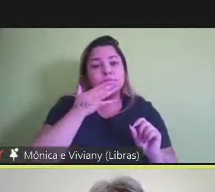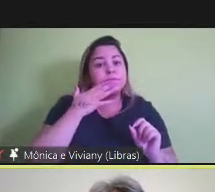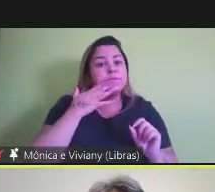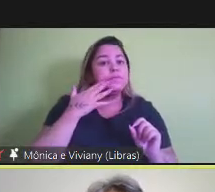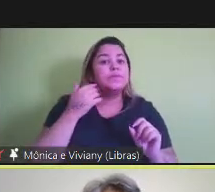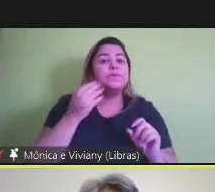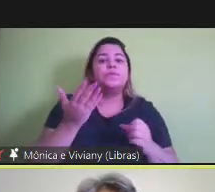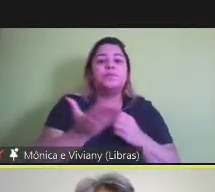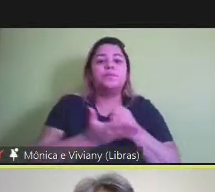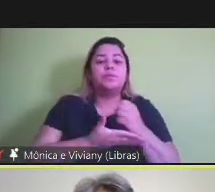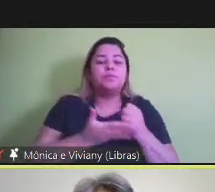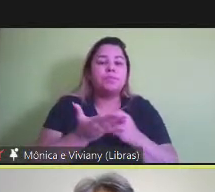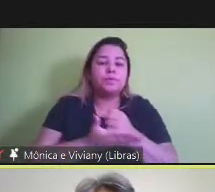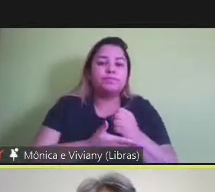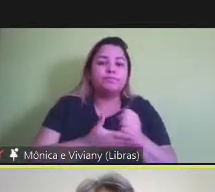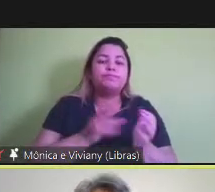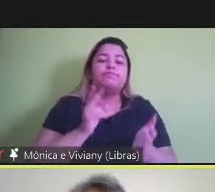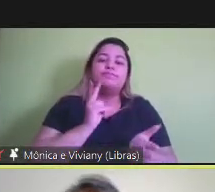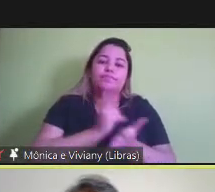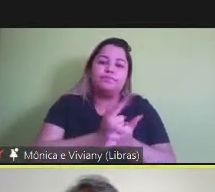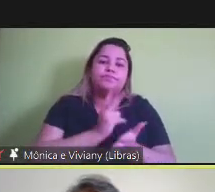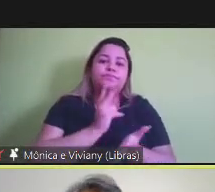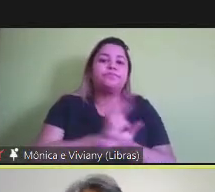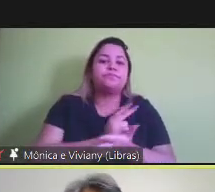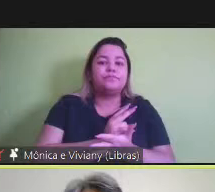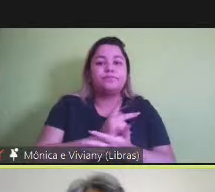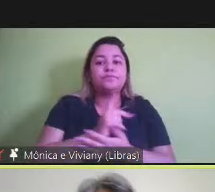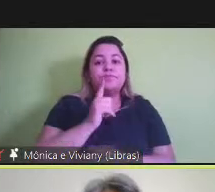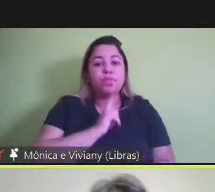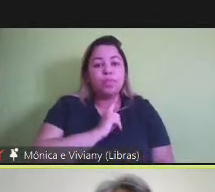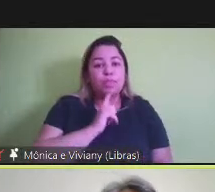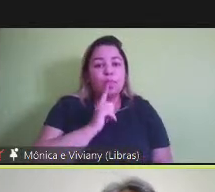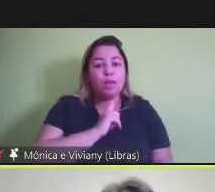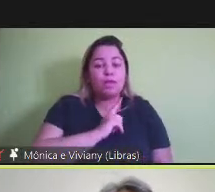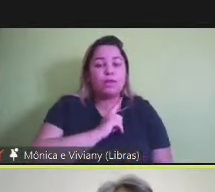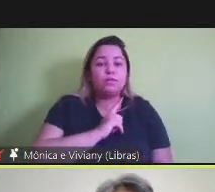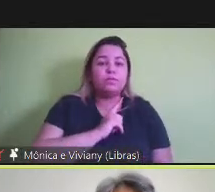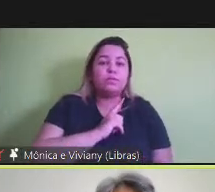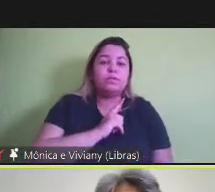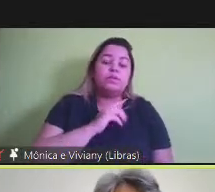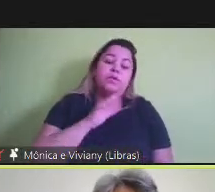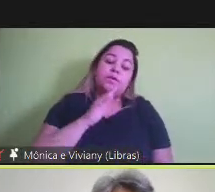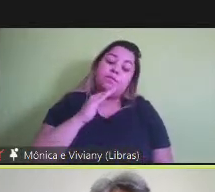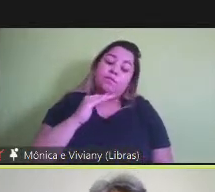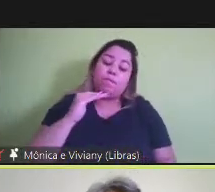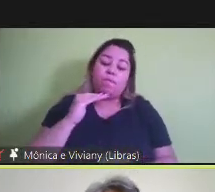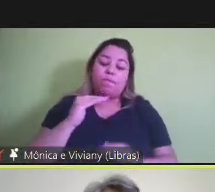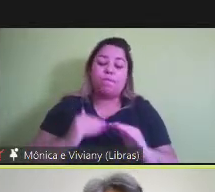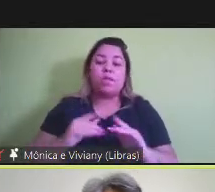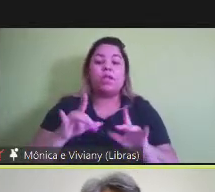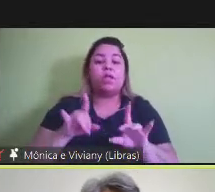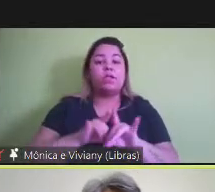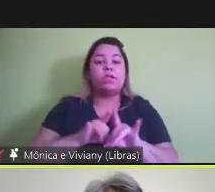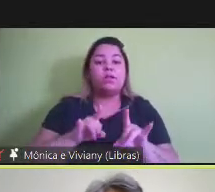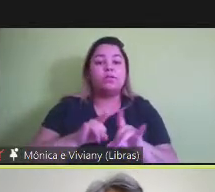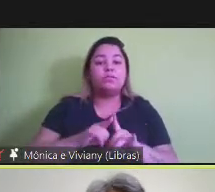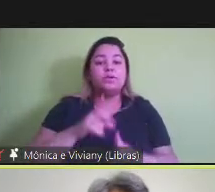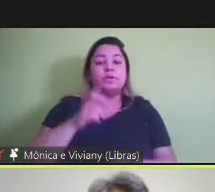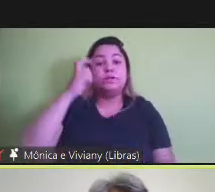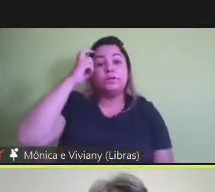base. And that provides us a basis. Even if we have a layer that is more